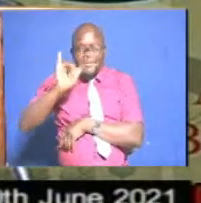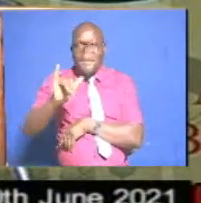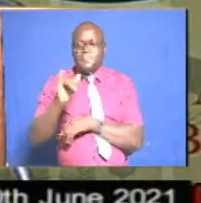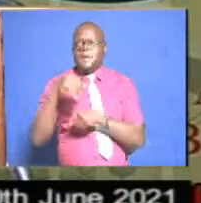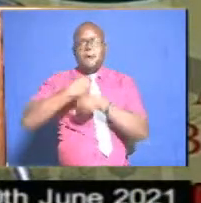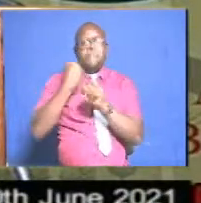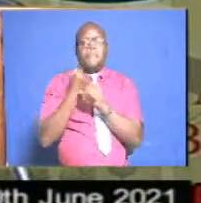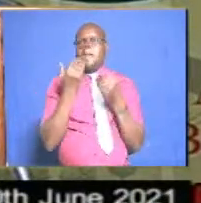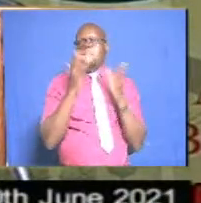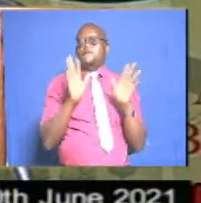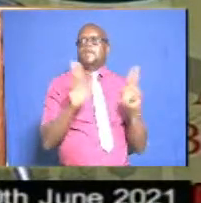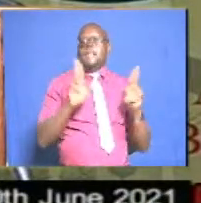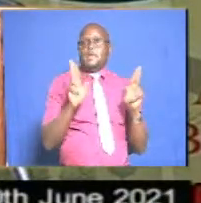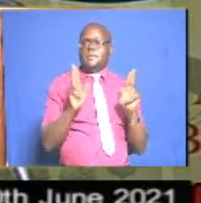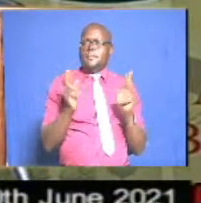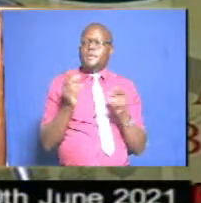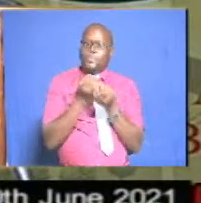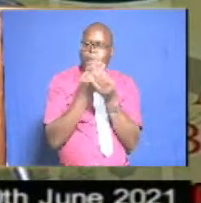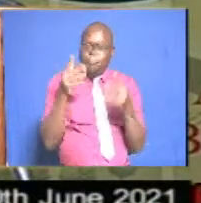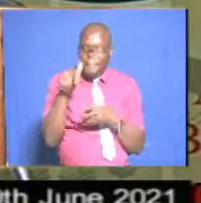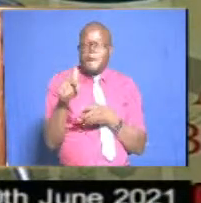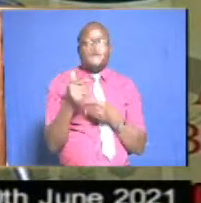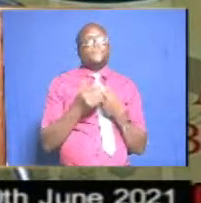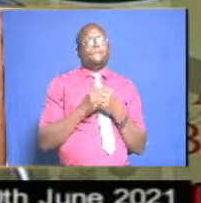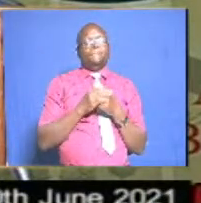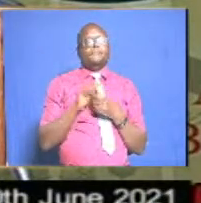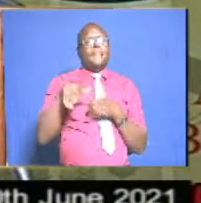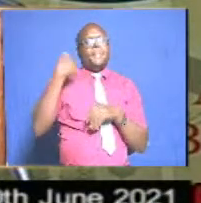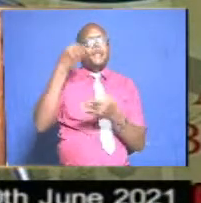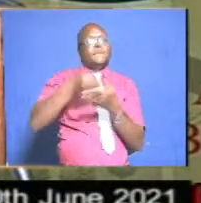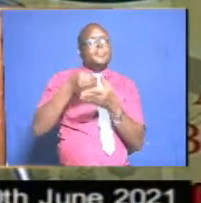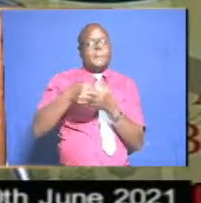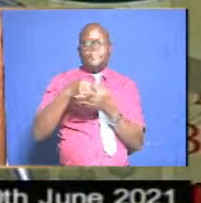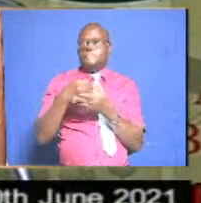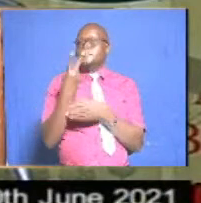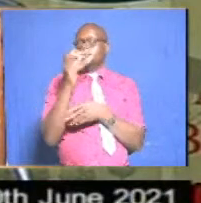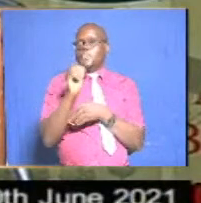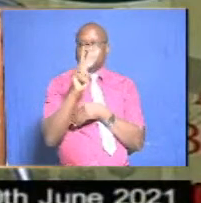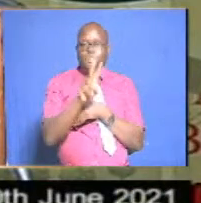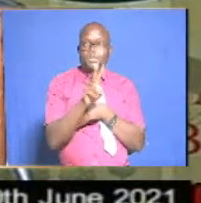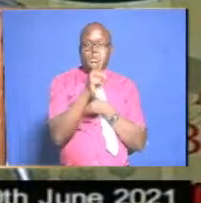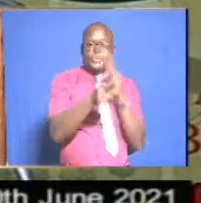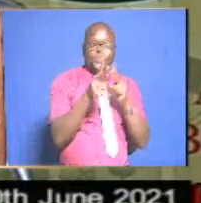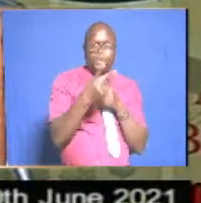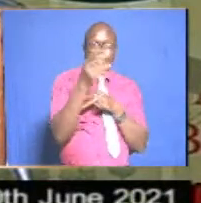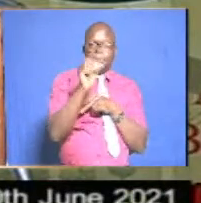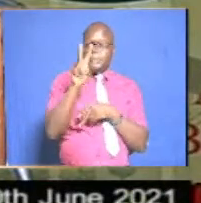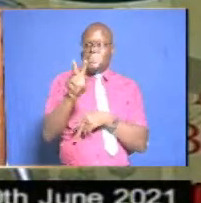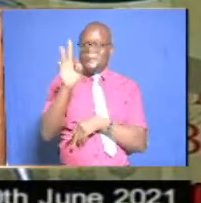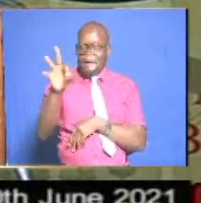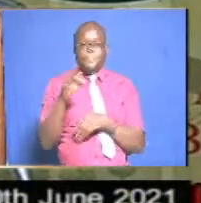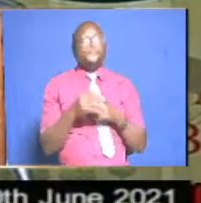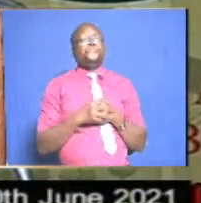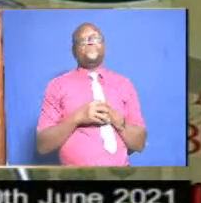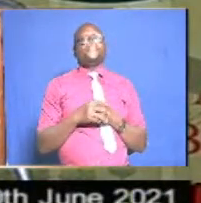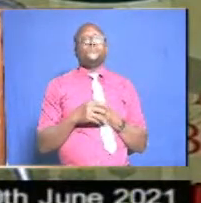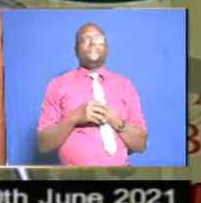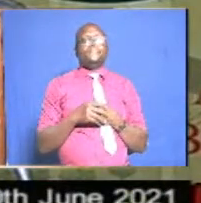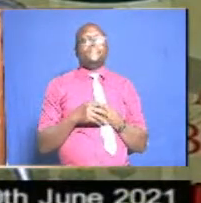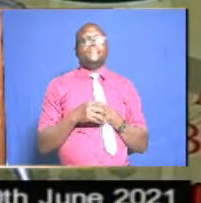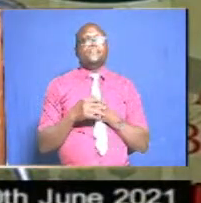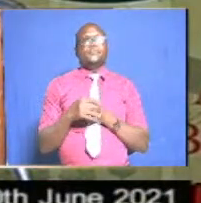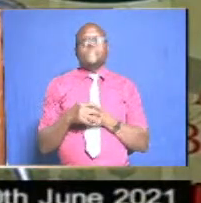prepared. We intend to roll out this scheme in the next financial year. Mr. Speaker,